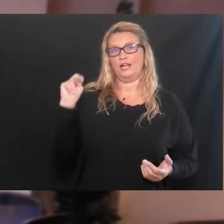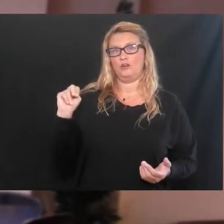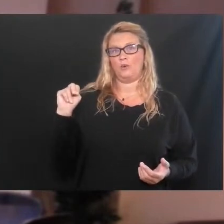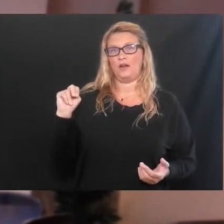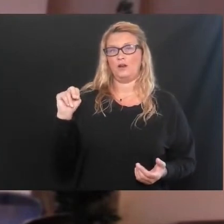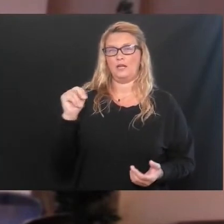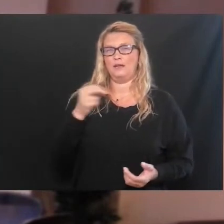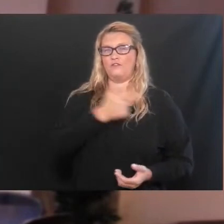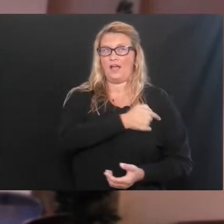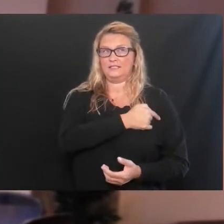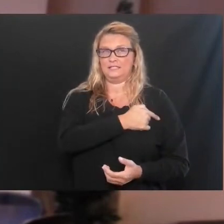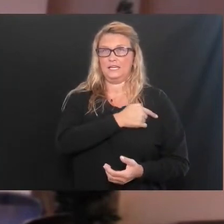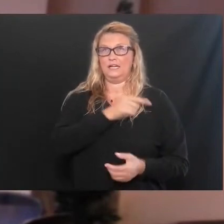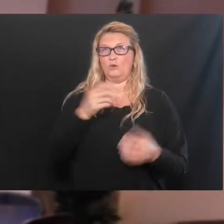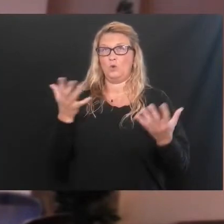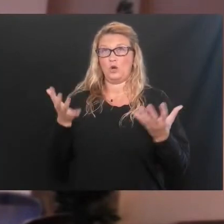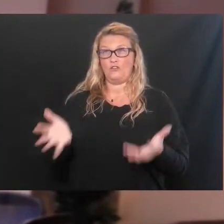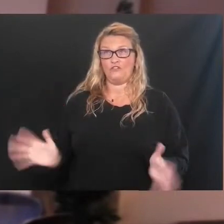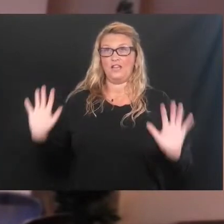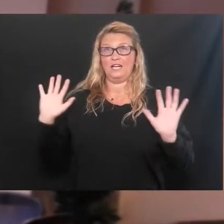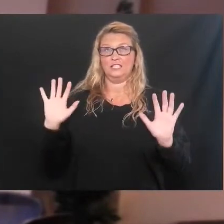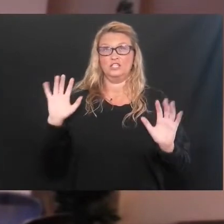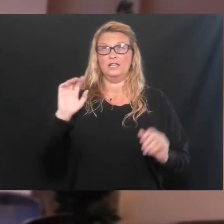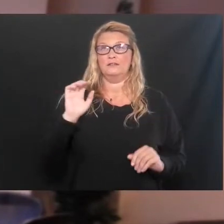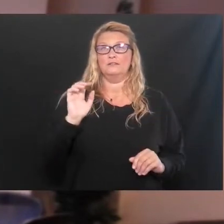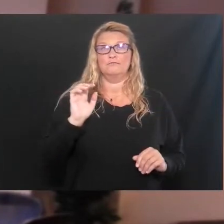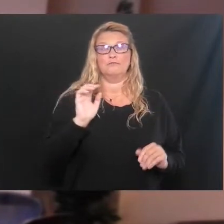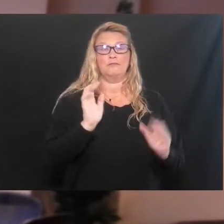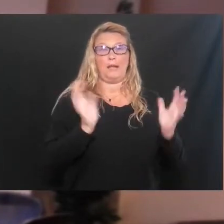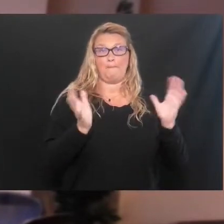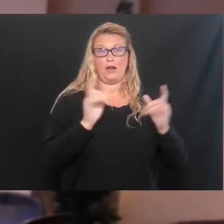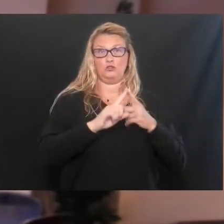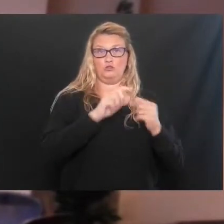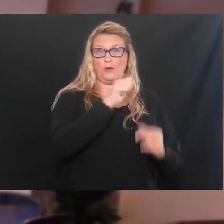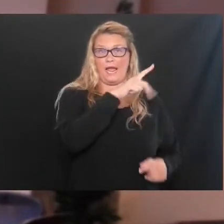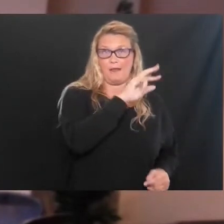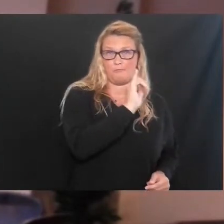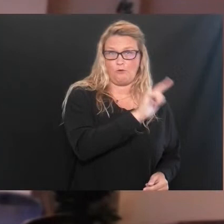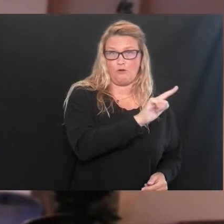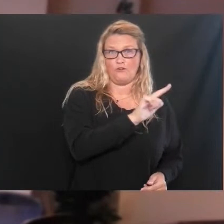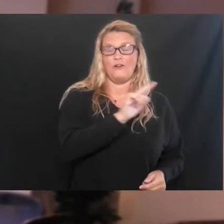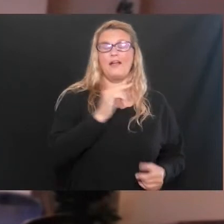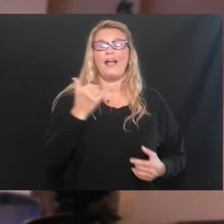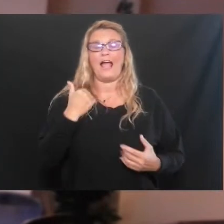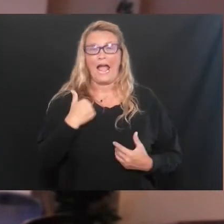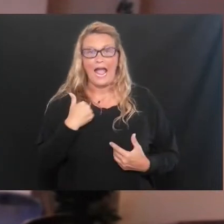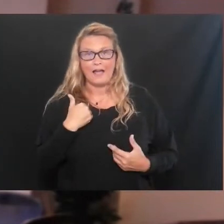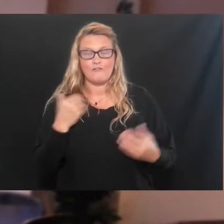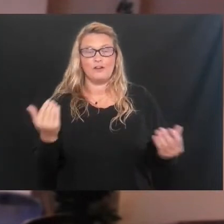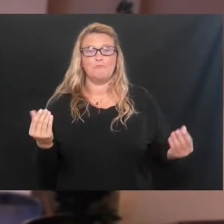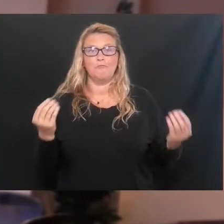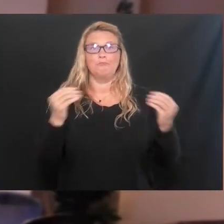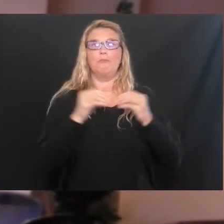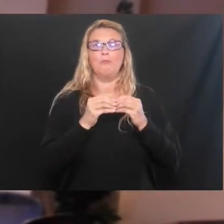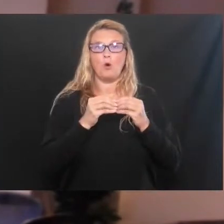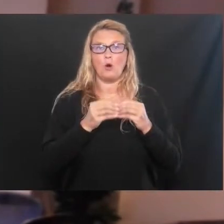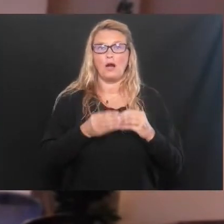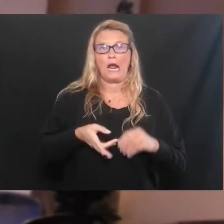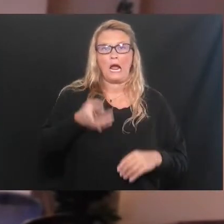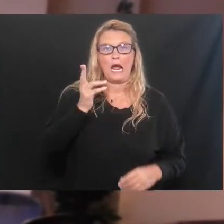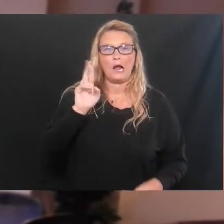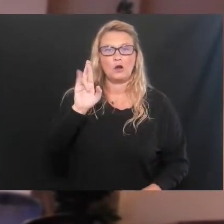that were completely vaccinated and finished in April have a substantially more risk of